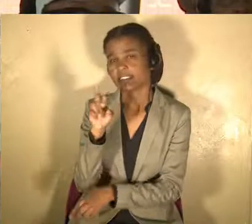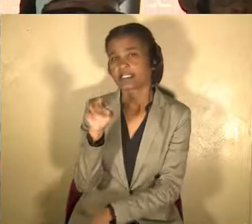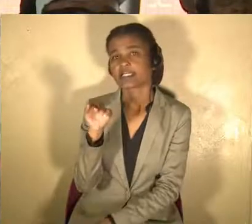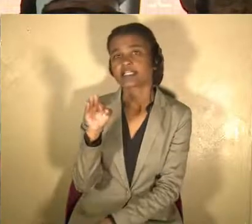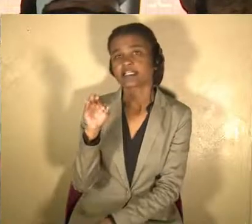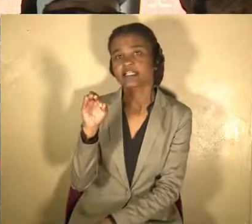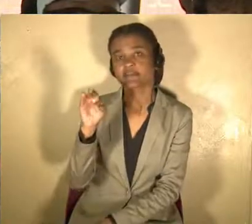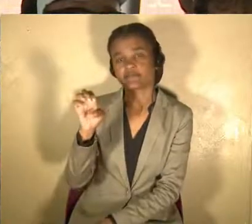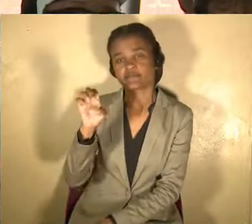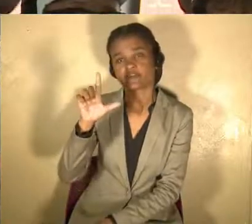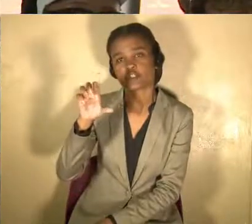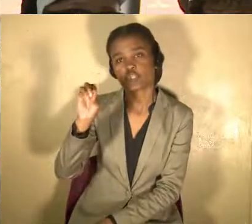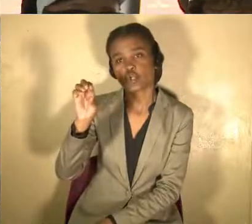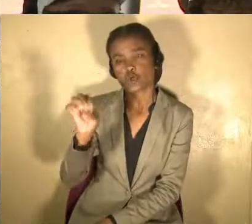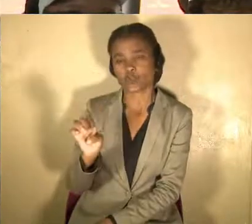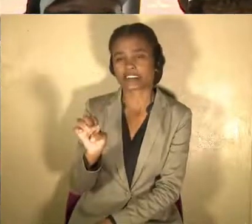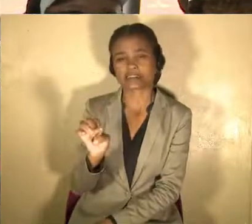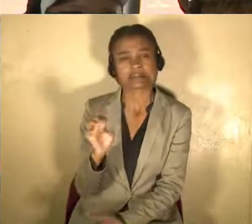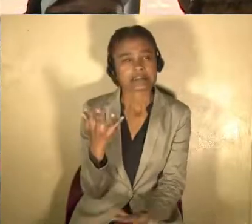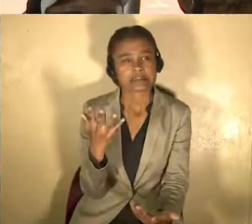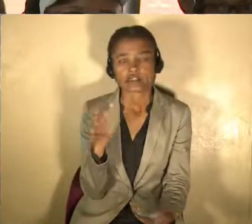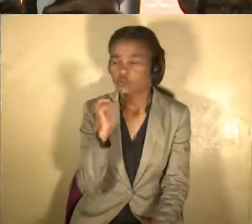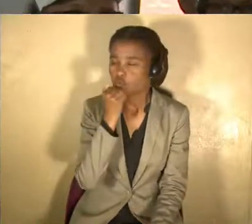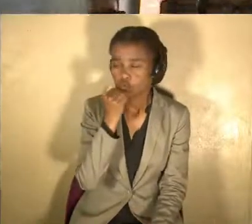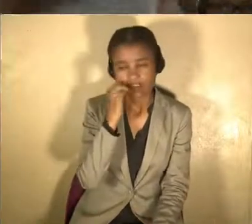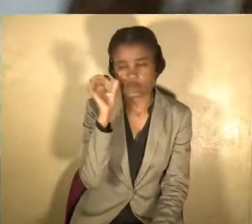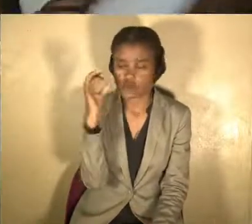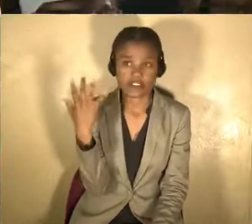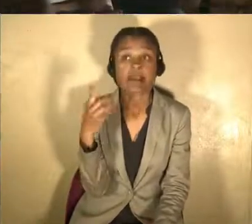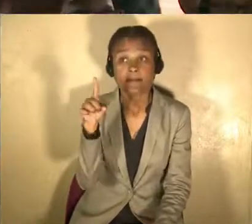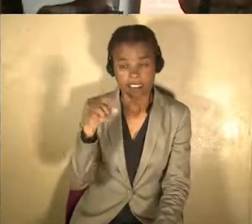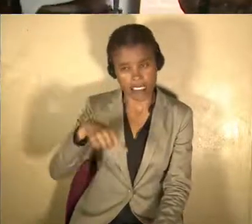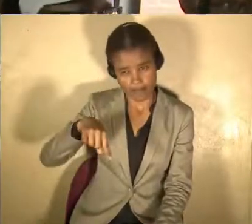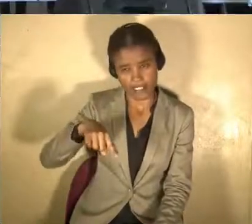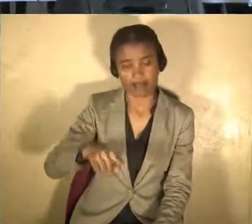no, I will come back for second round. Thank you.